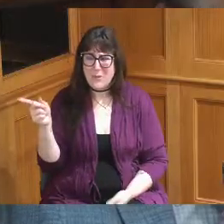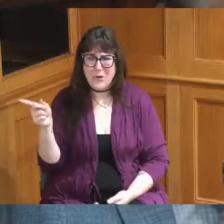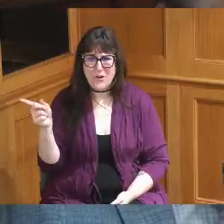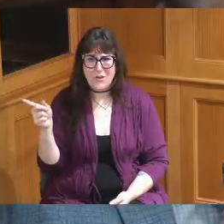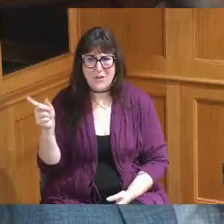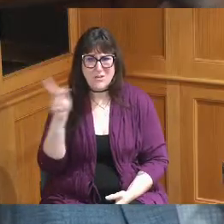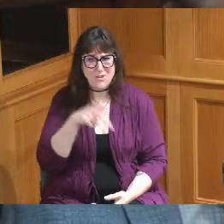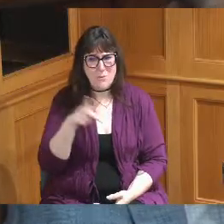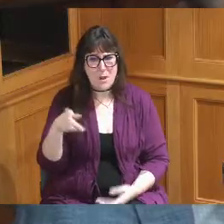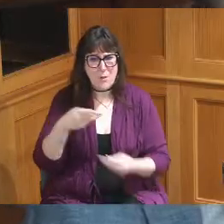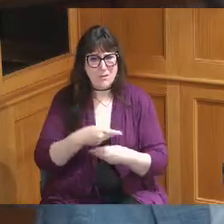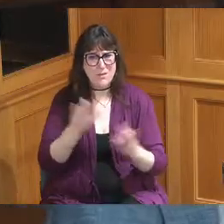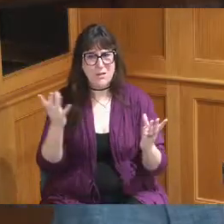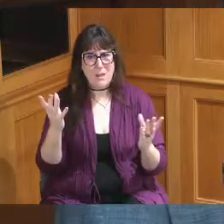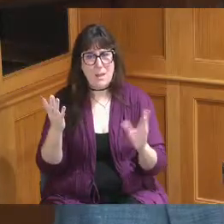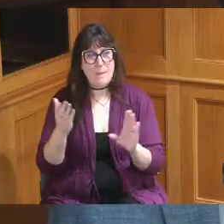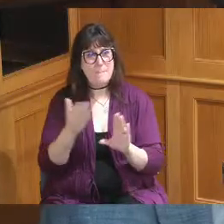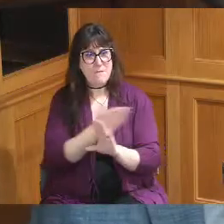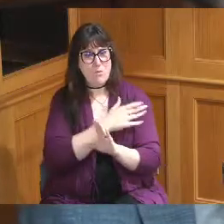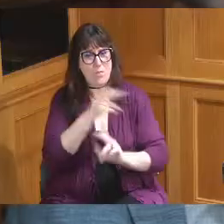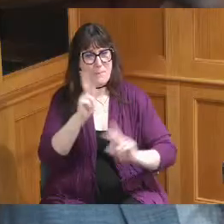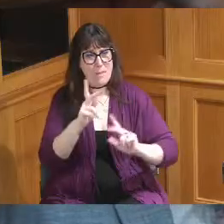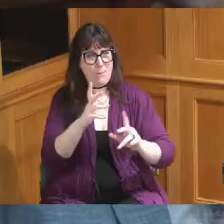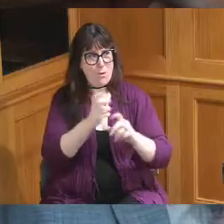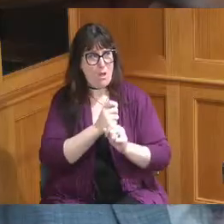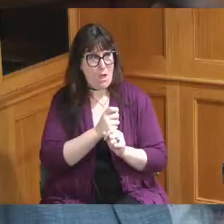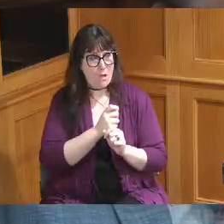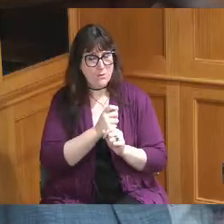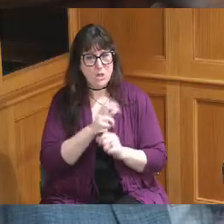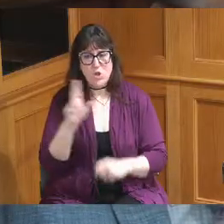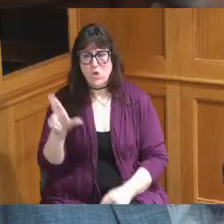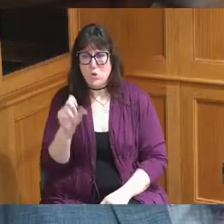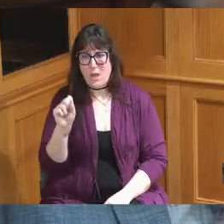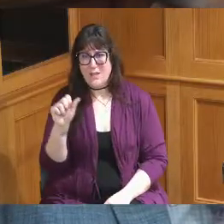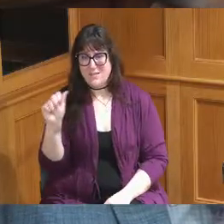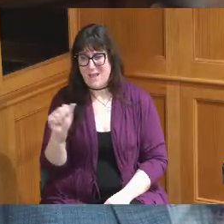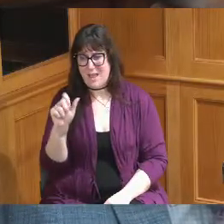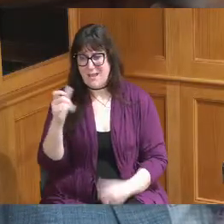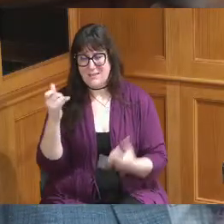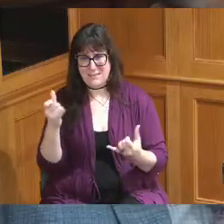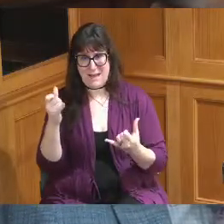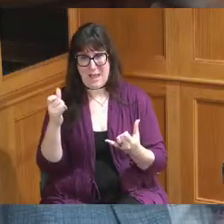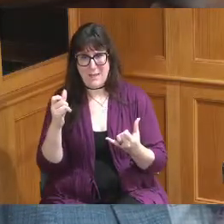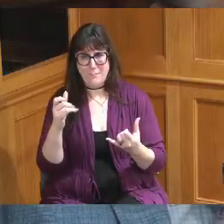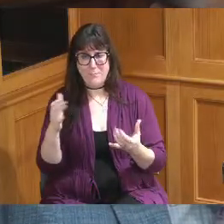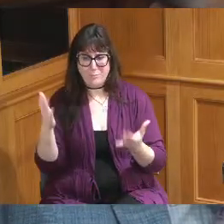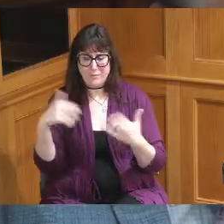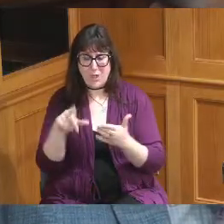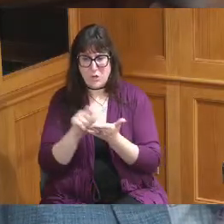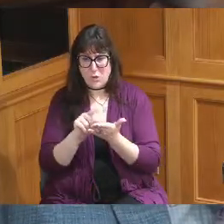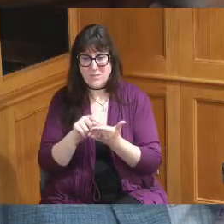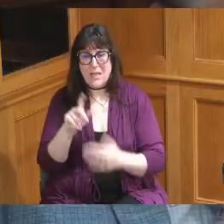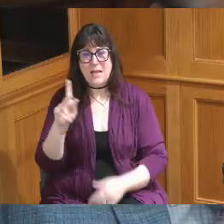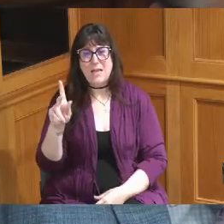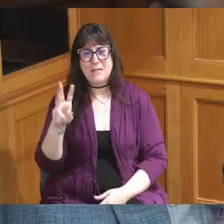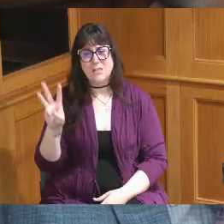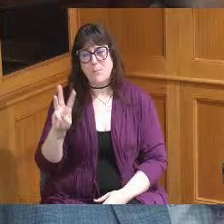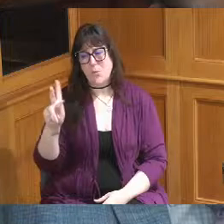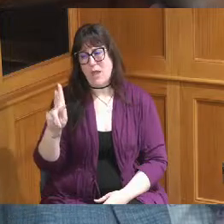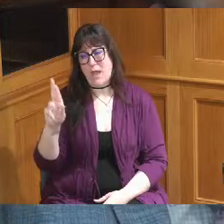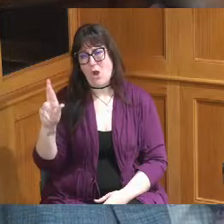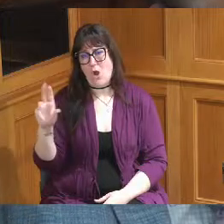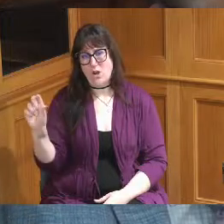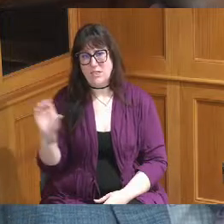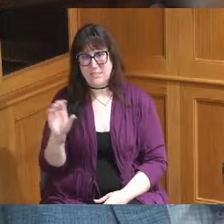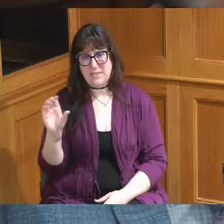given out before the people got it. It's in USA Today, it's in the Enquirer. Then let's go to WKRC.